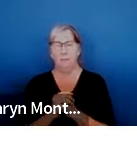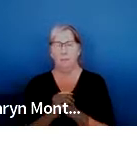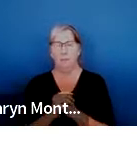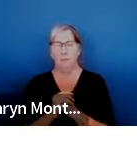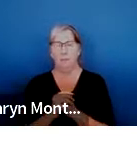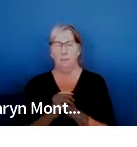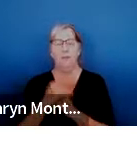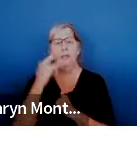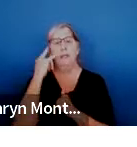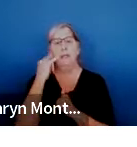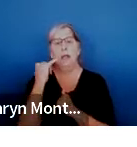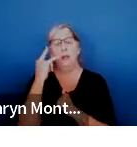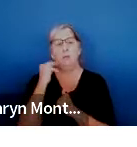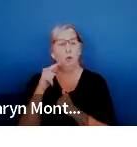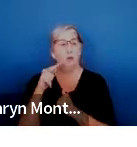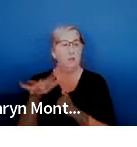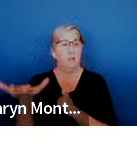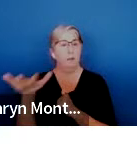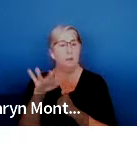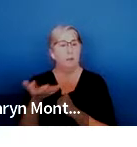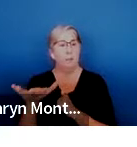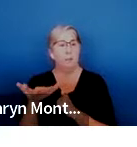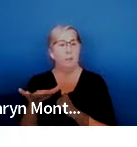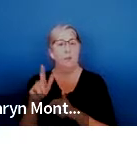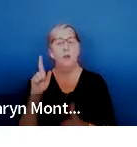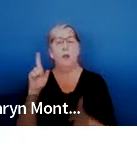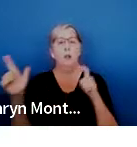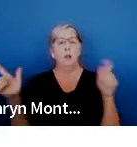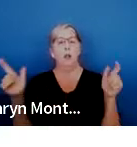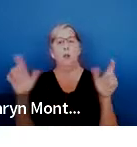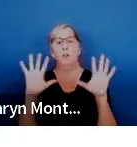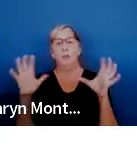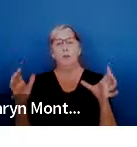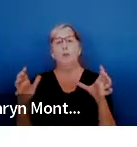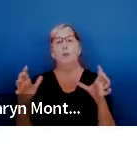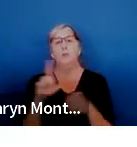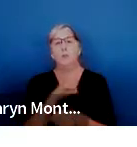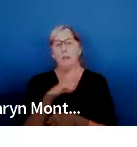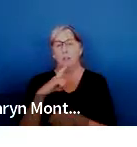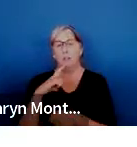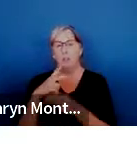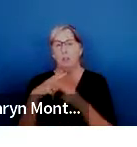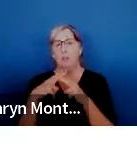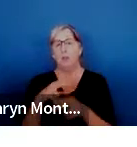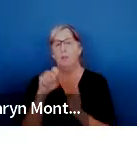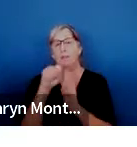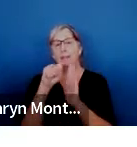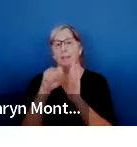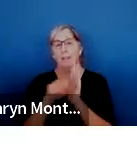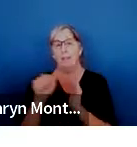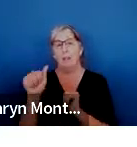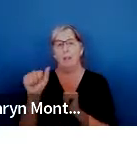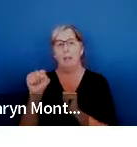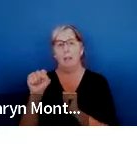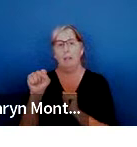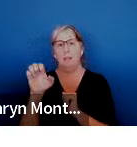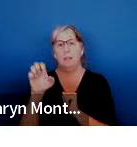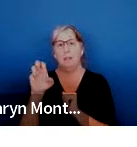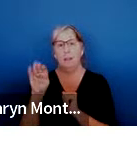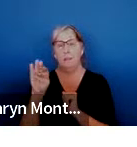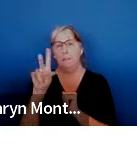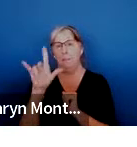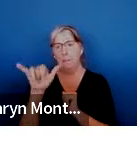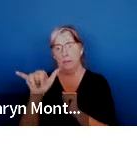In California, our larger body in the legislature is called the State Assembly. Members are called